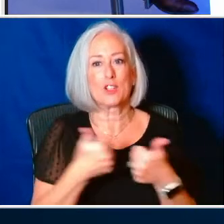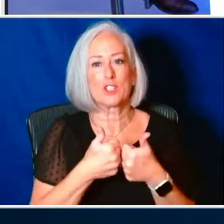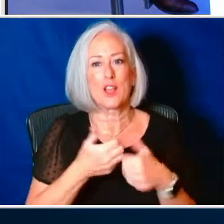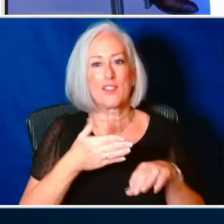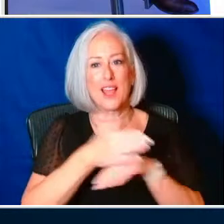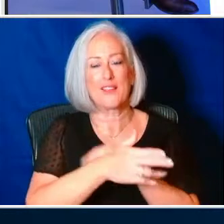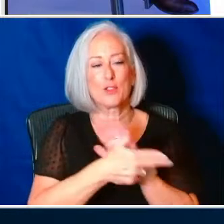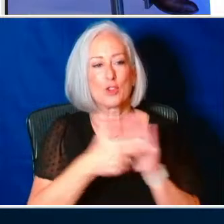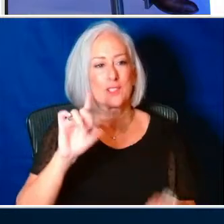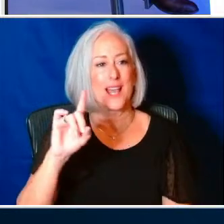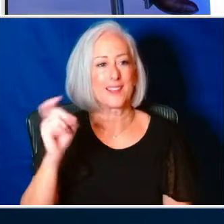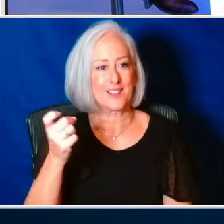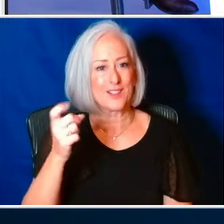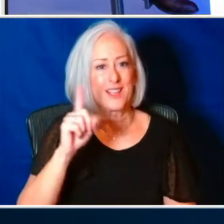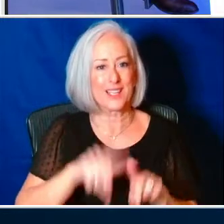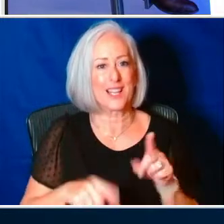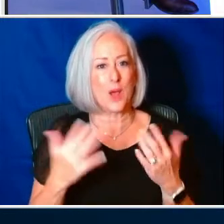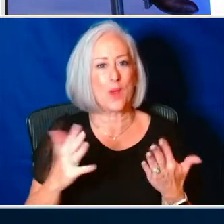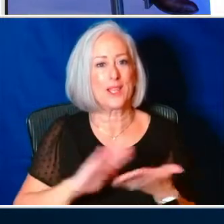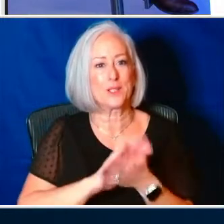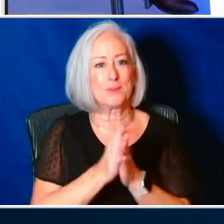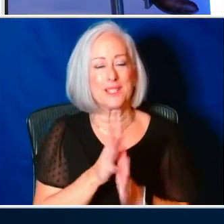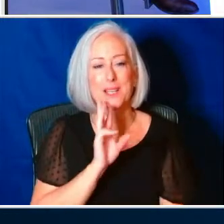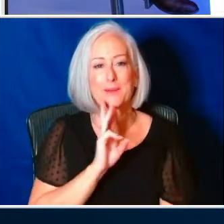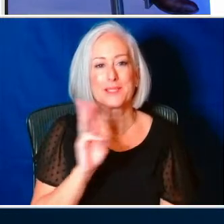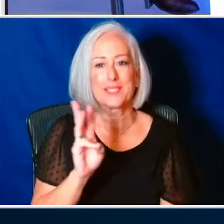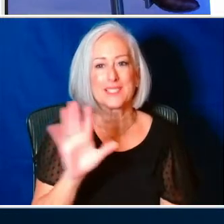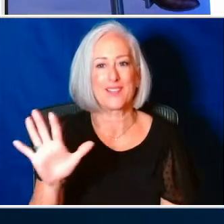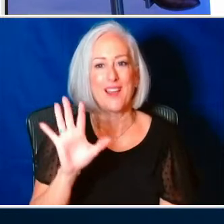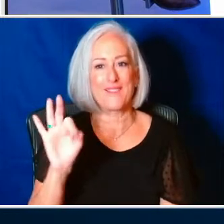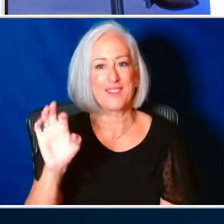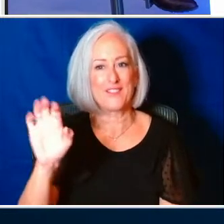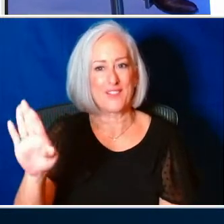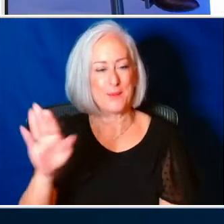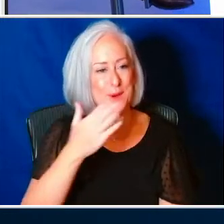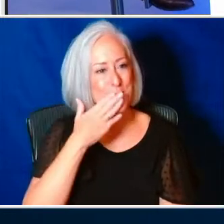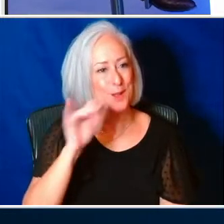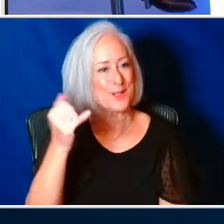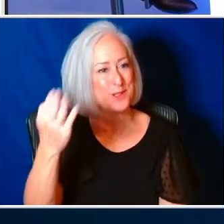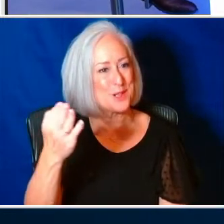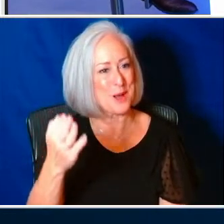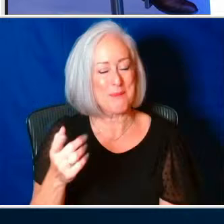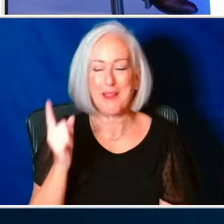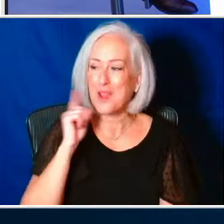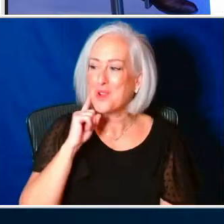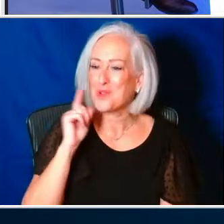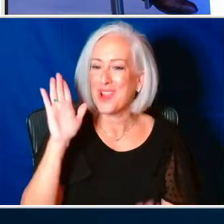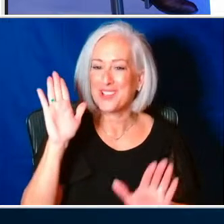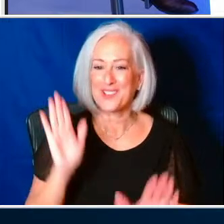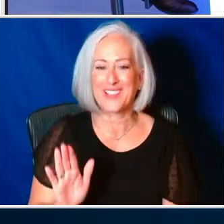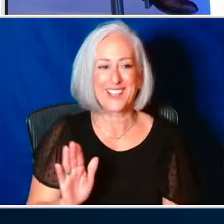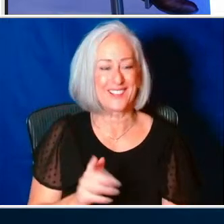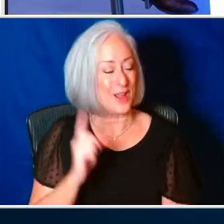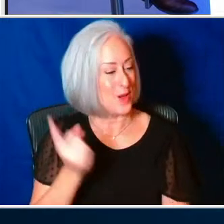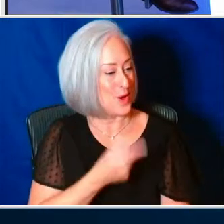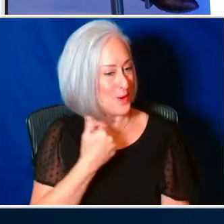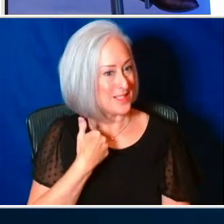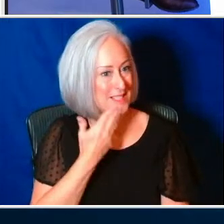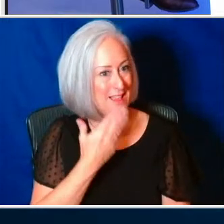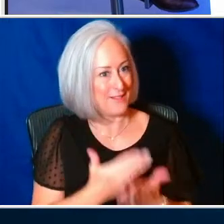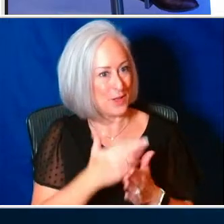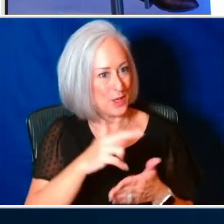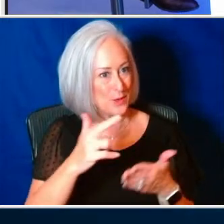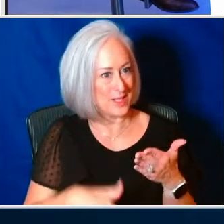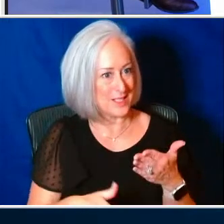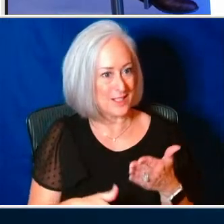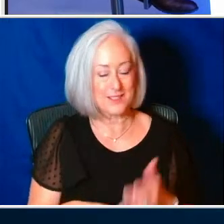wait to turn 65 in February. So, wow. It's great to hear. Do you always have those good results? That's impressive. I'm sure everybody